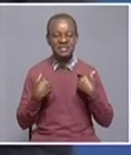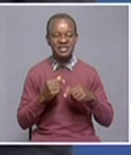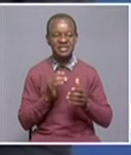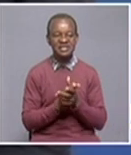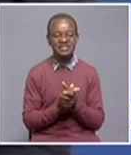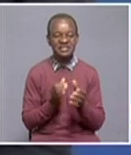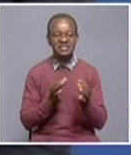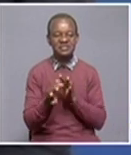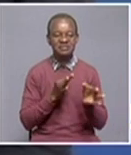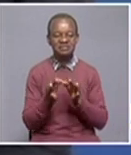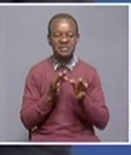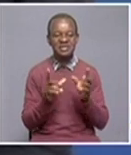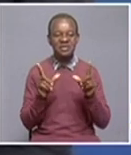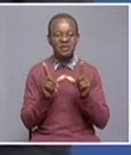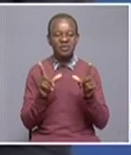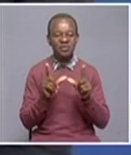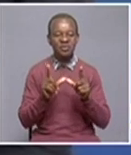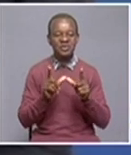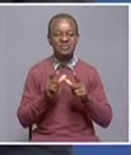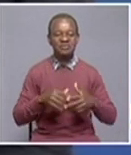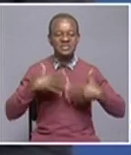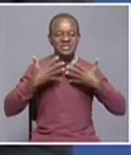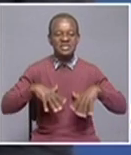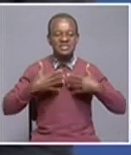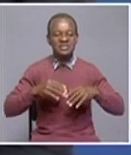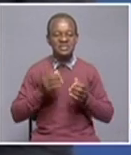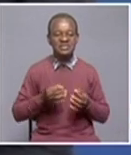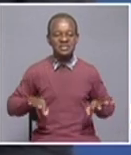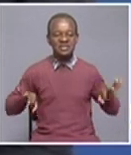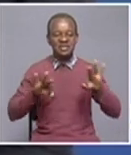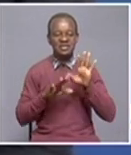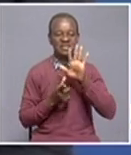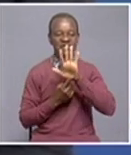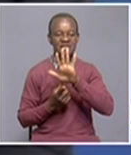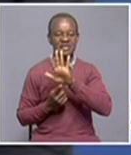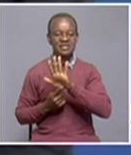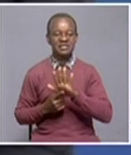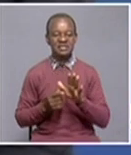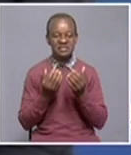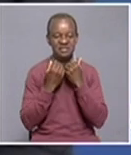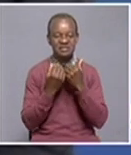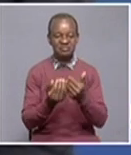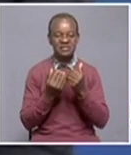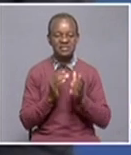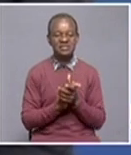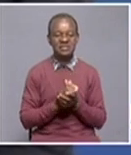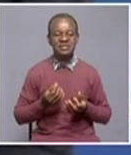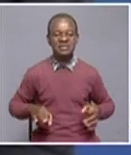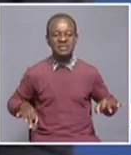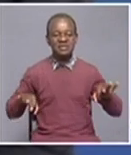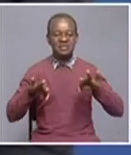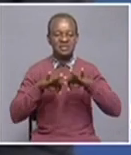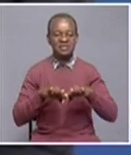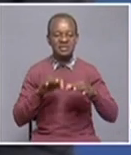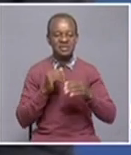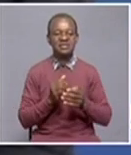the Windhoek Industrial and Agricultural Show and its significance in the agricultural sector? Yeah, the